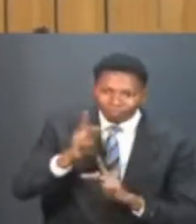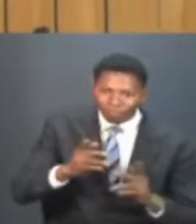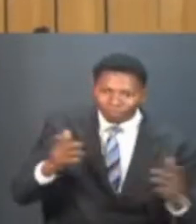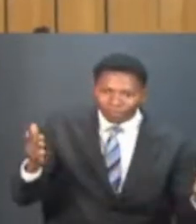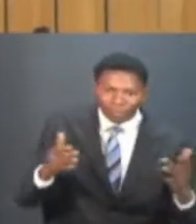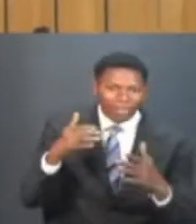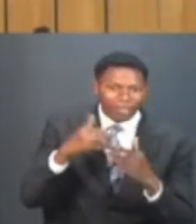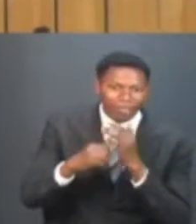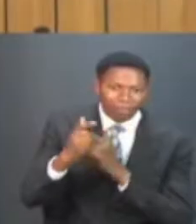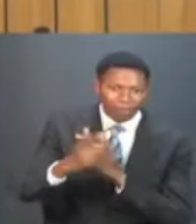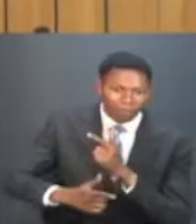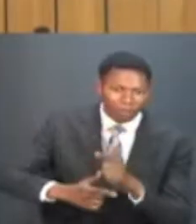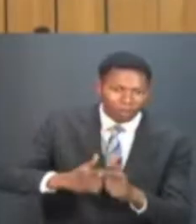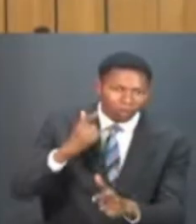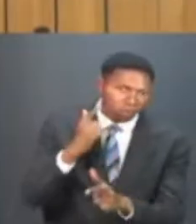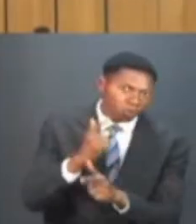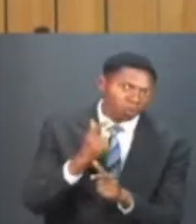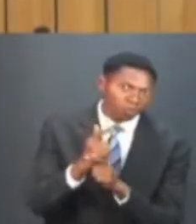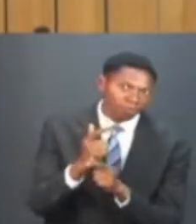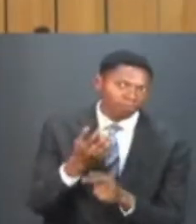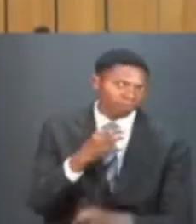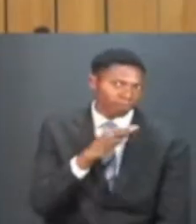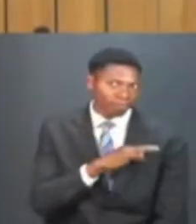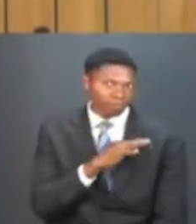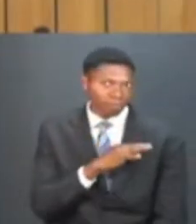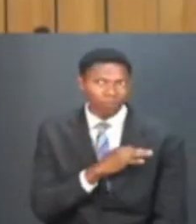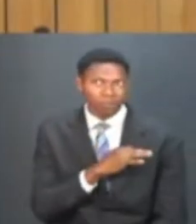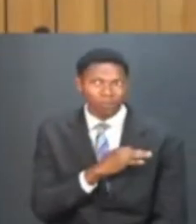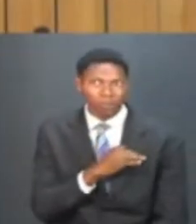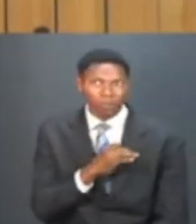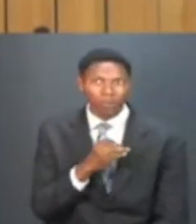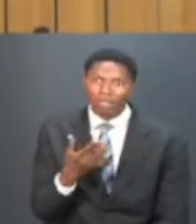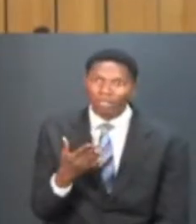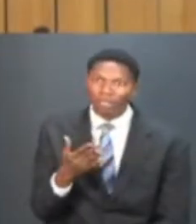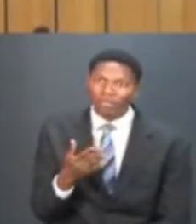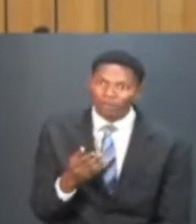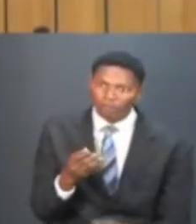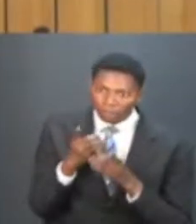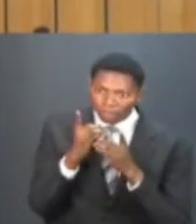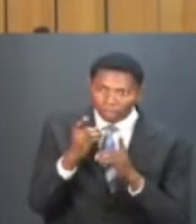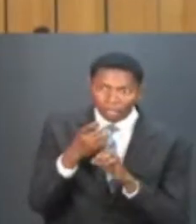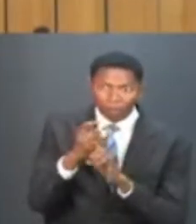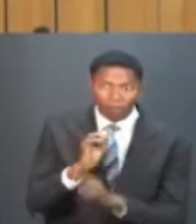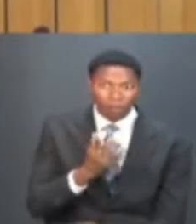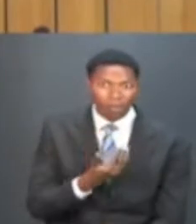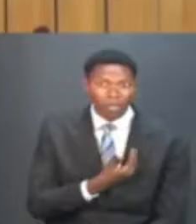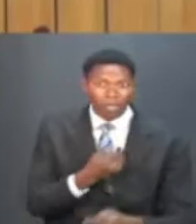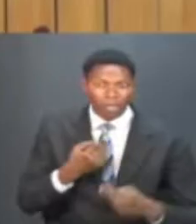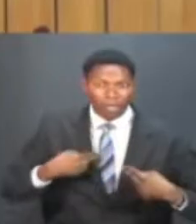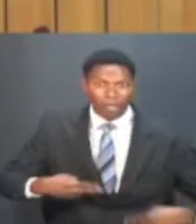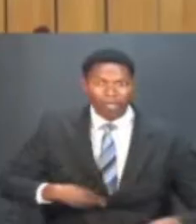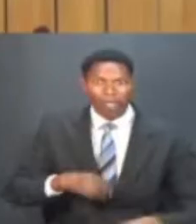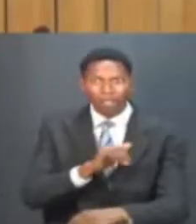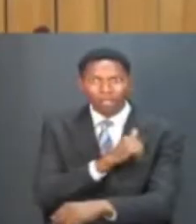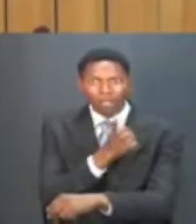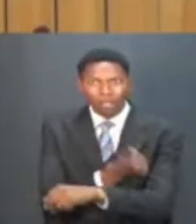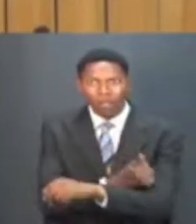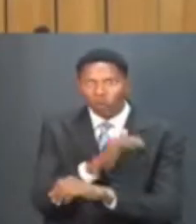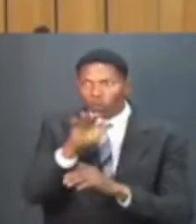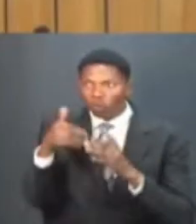geography. According to available data from our health authorities and cancer